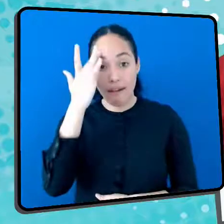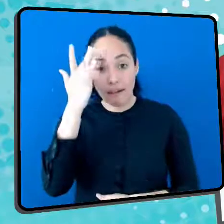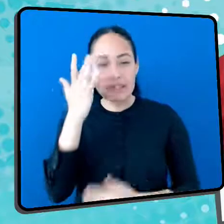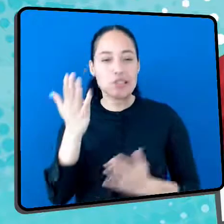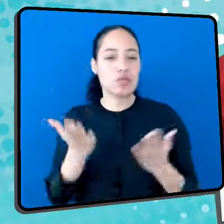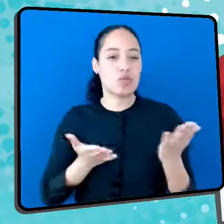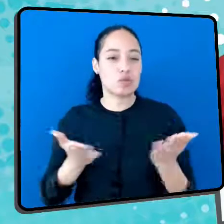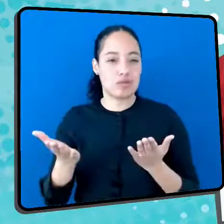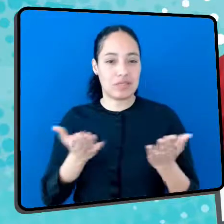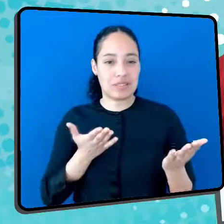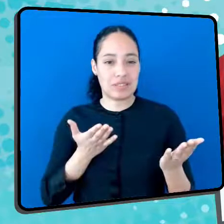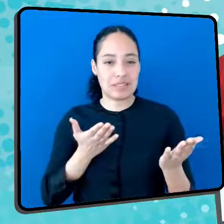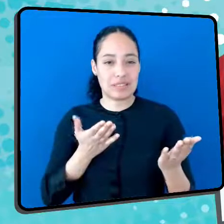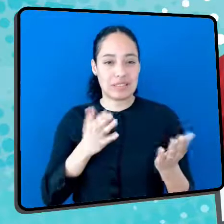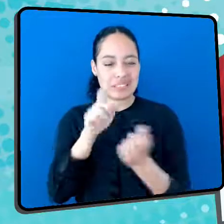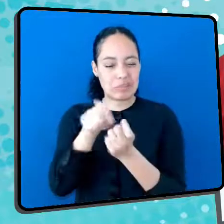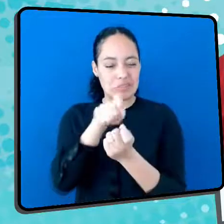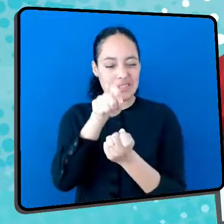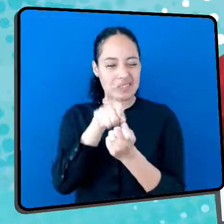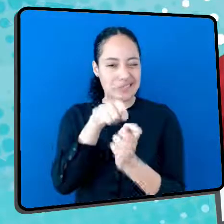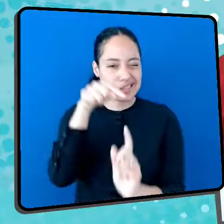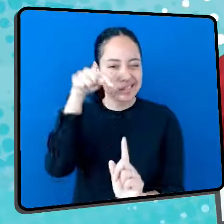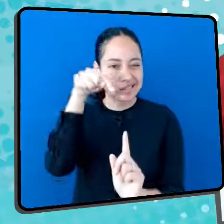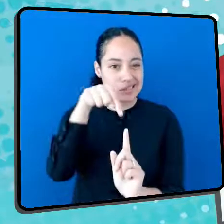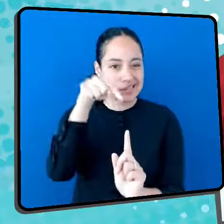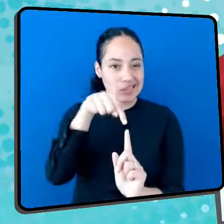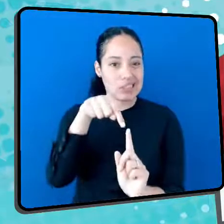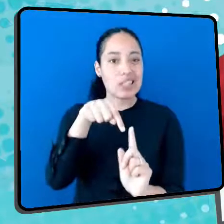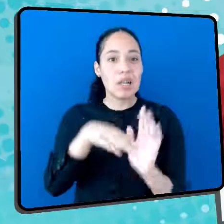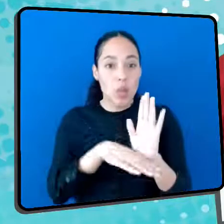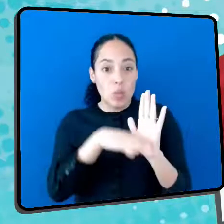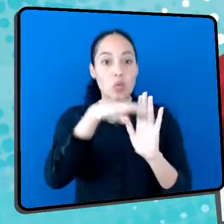improving webshop.